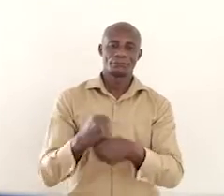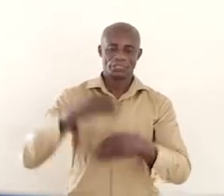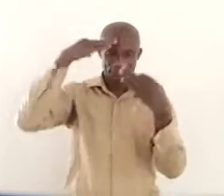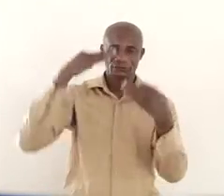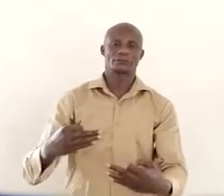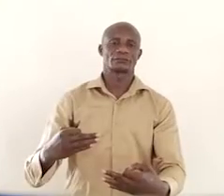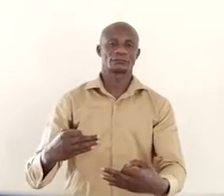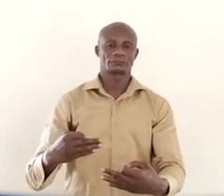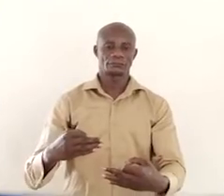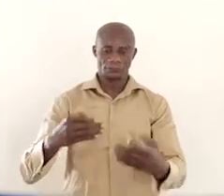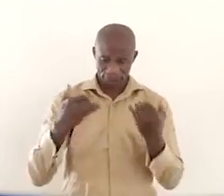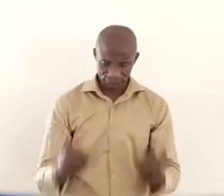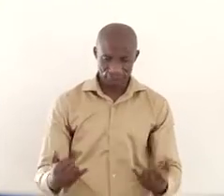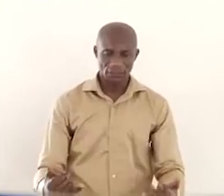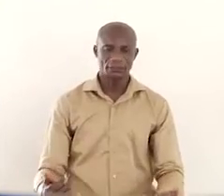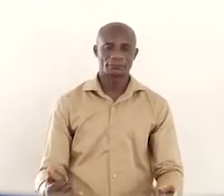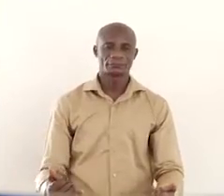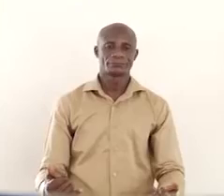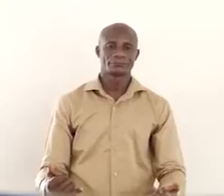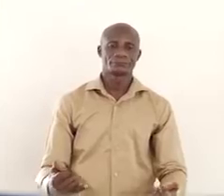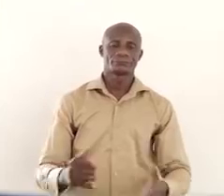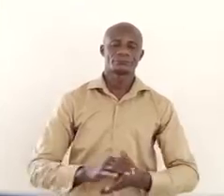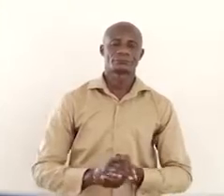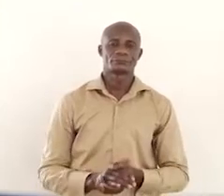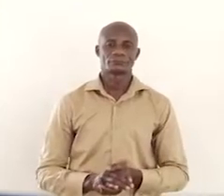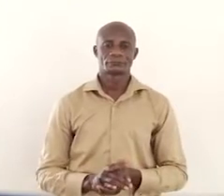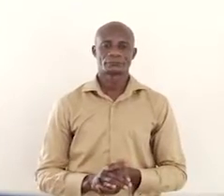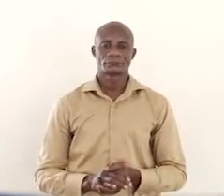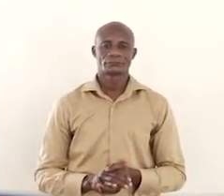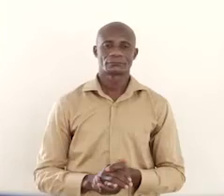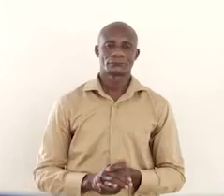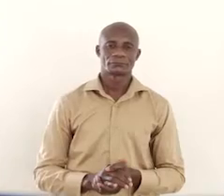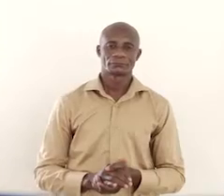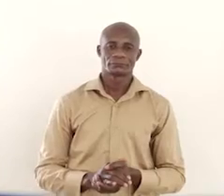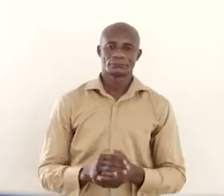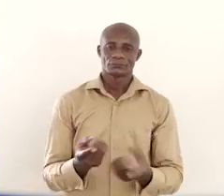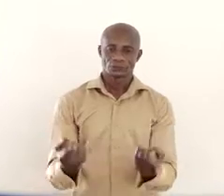Come on, make a decision right now.